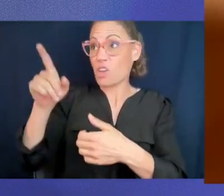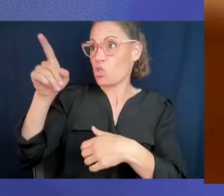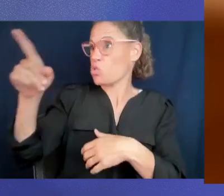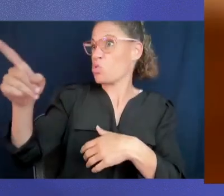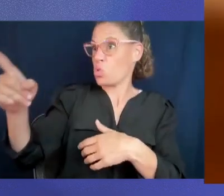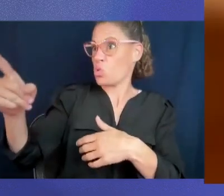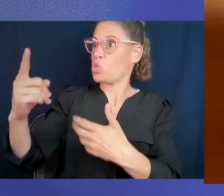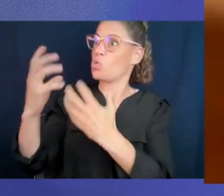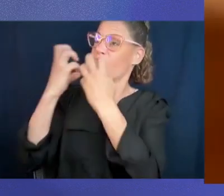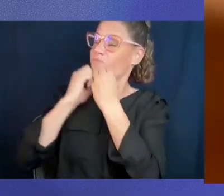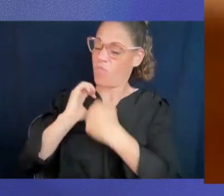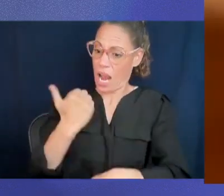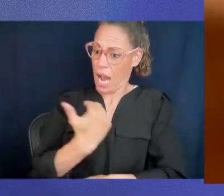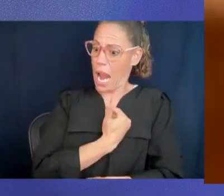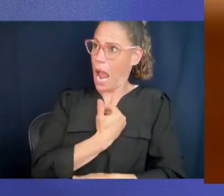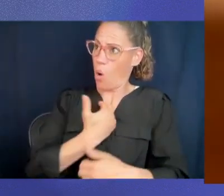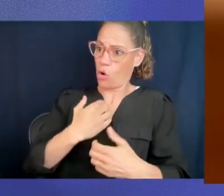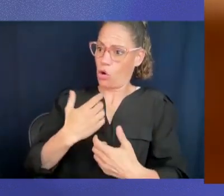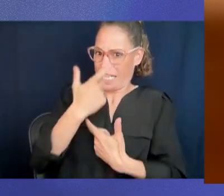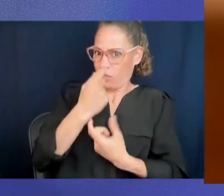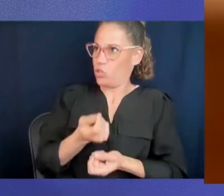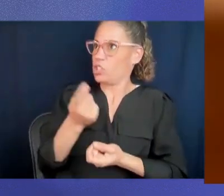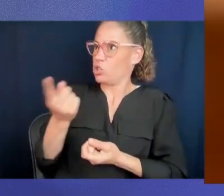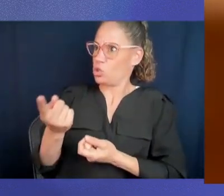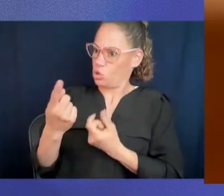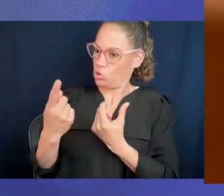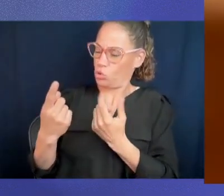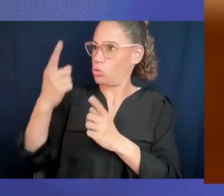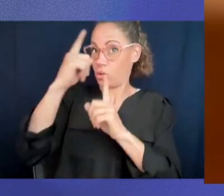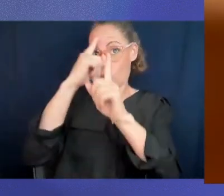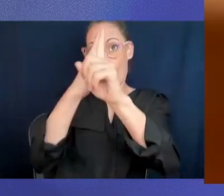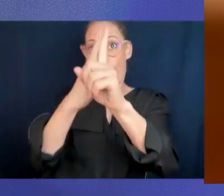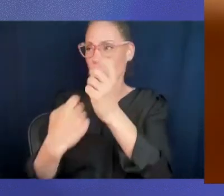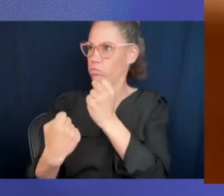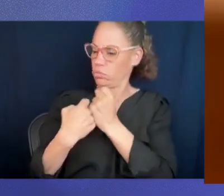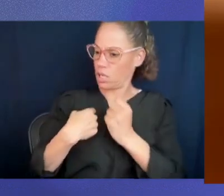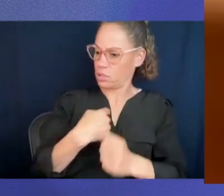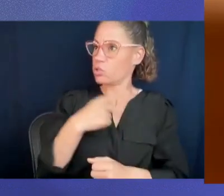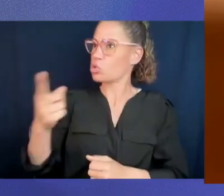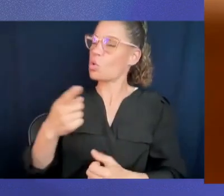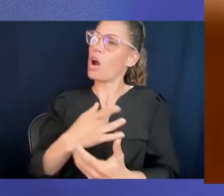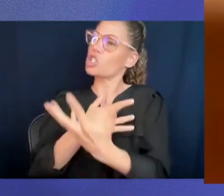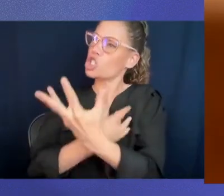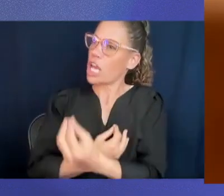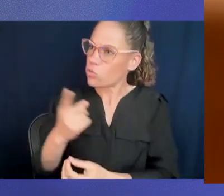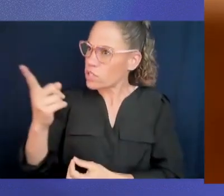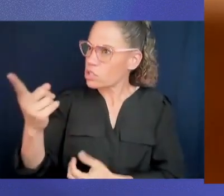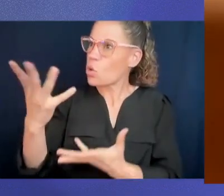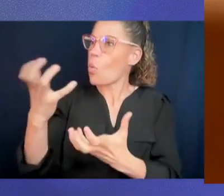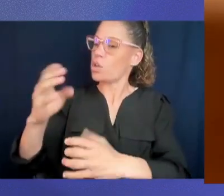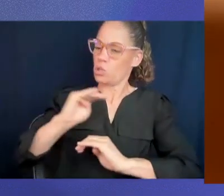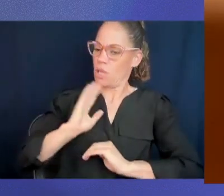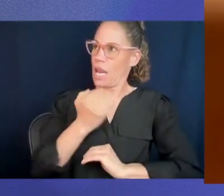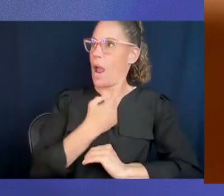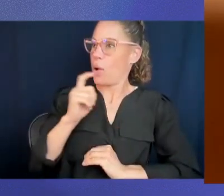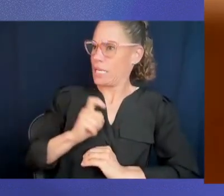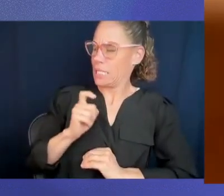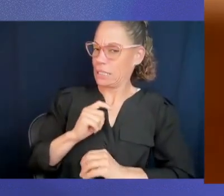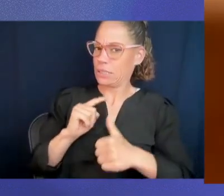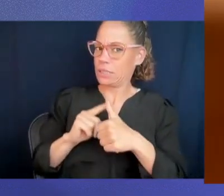own. You're generous. You're oriented toward meeting needs. Technical mastery.